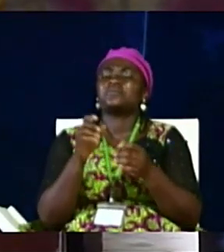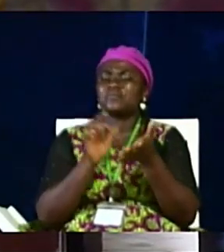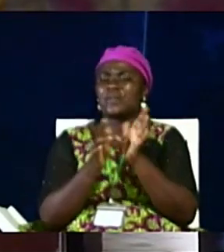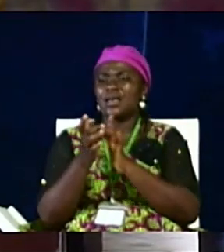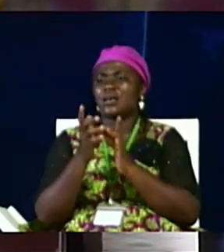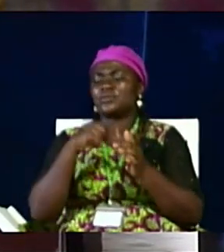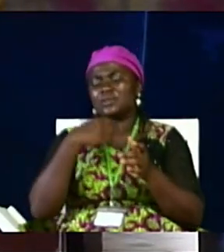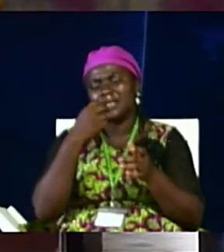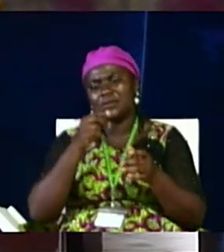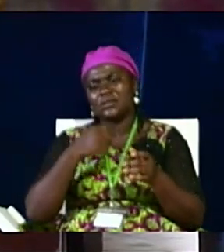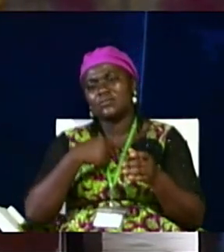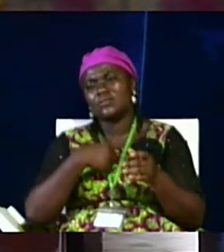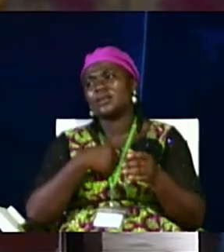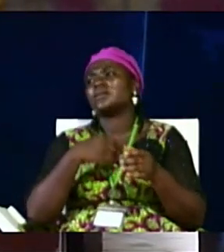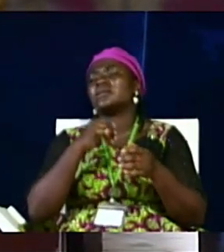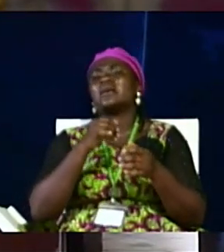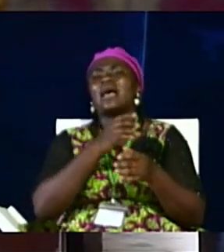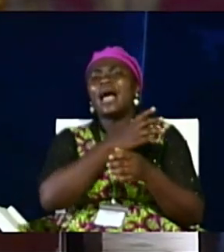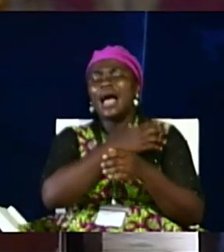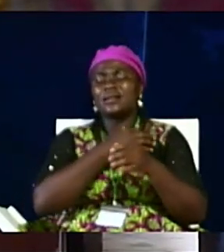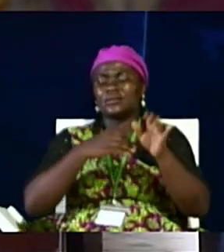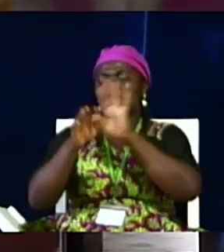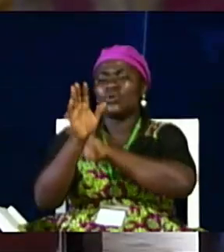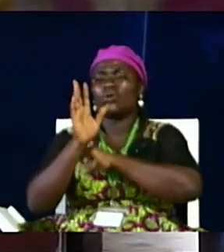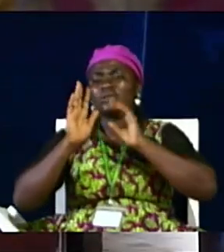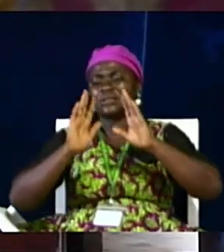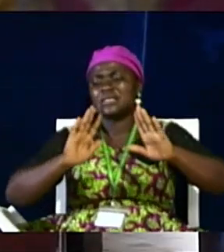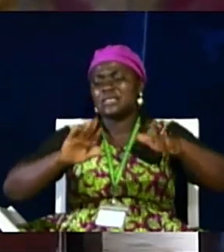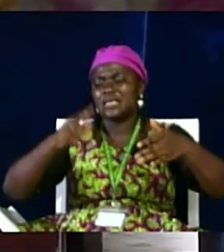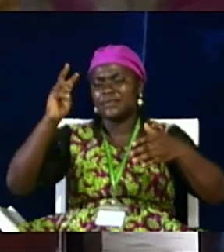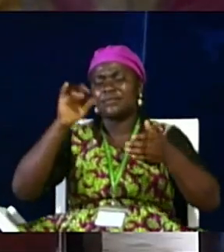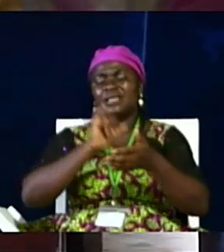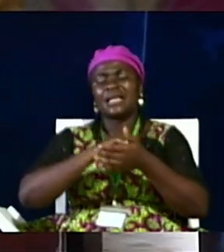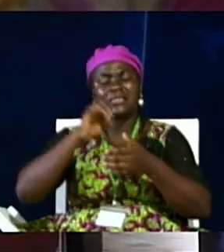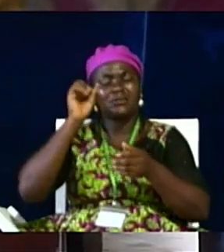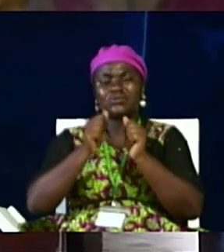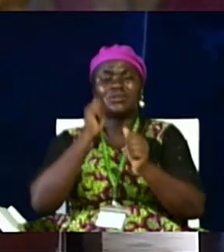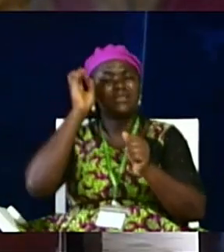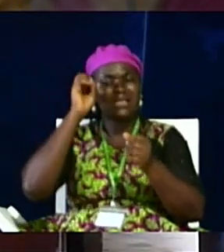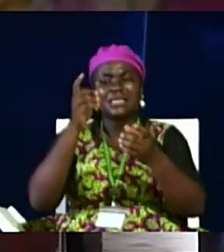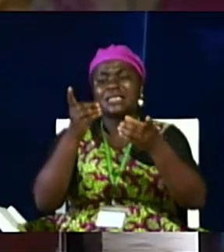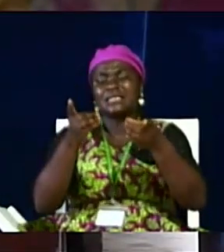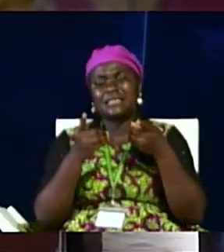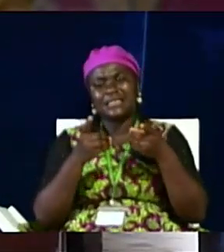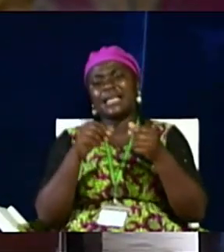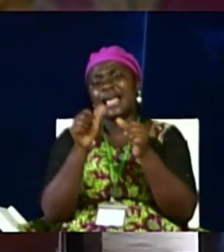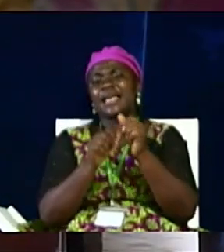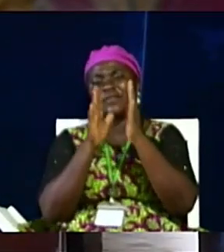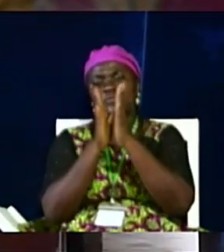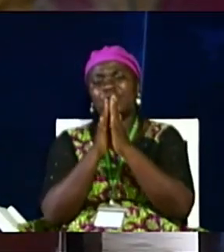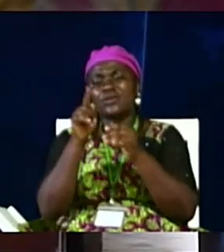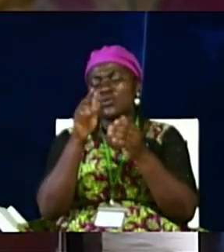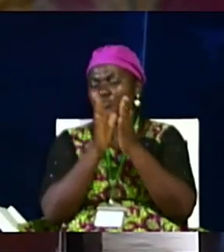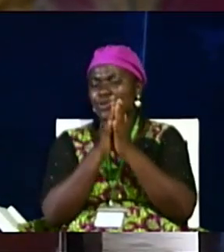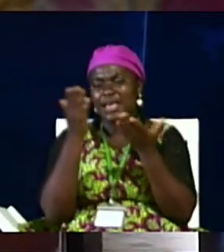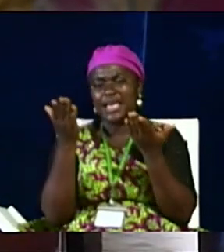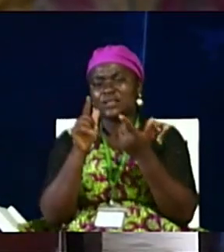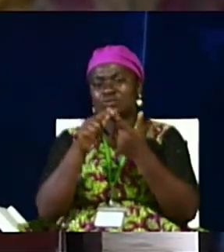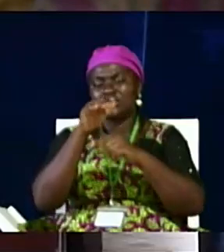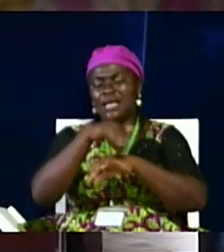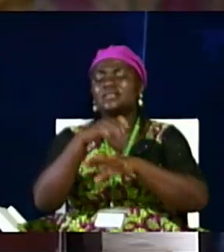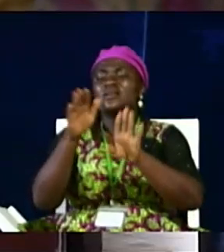and God granted him that which he requested. Every prayer you pray tonight, the Lord will grant